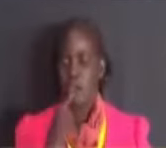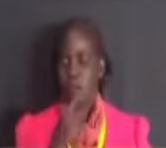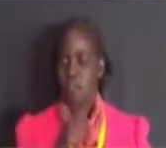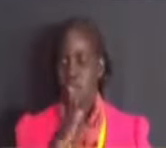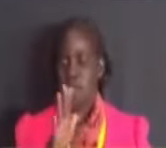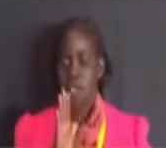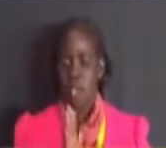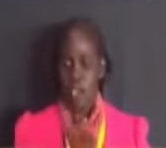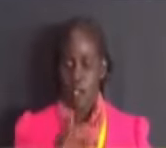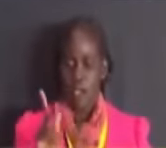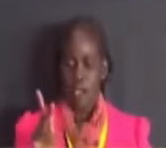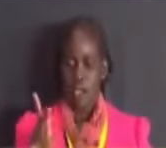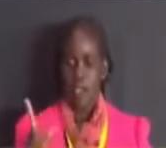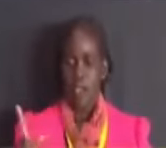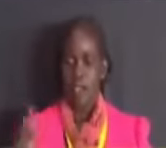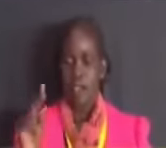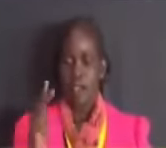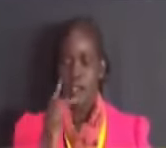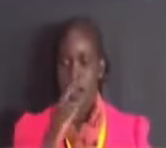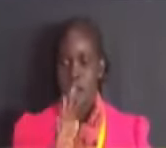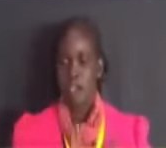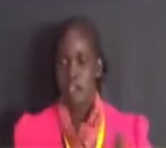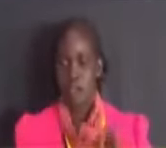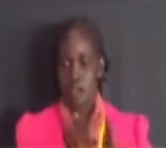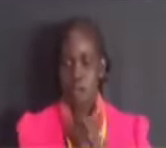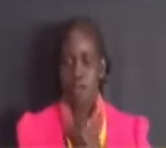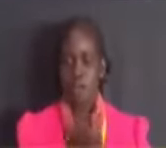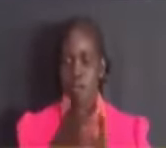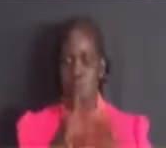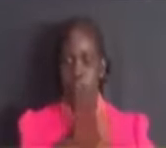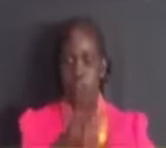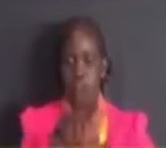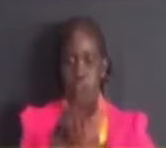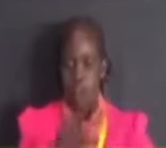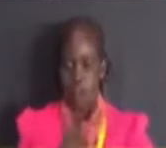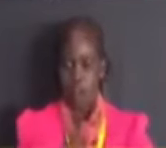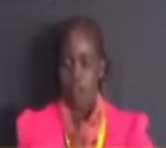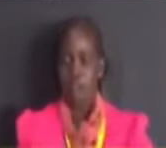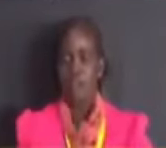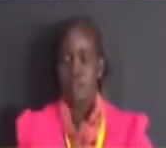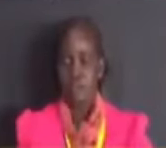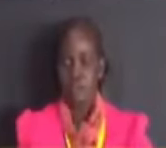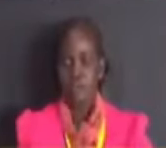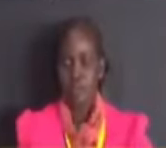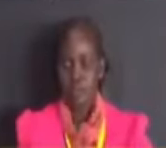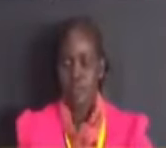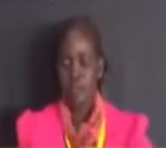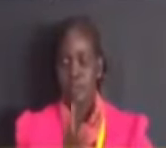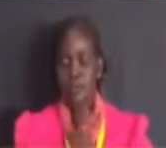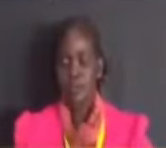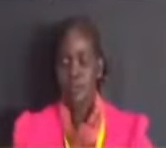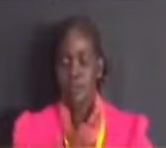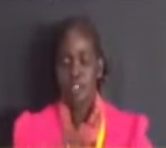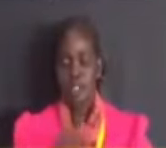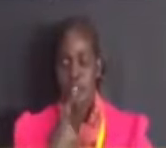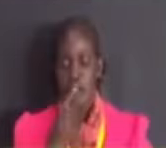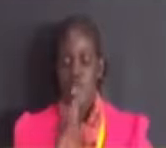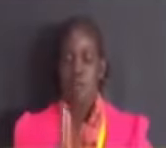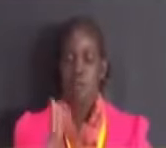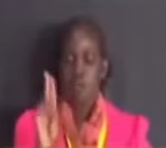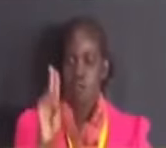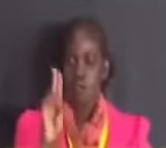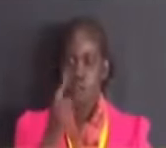tell LSK, kindly avoid hypocrisy. Your Excellency, wakati Uhuru